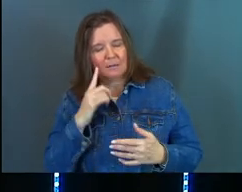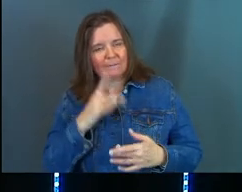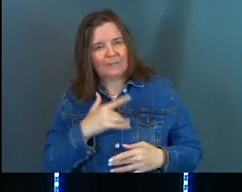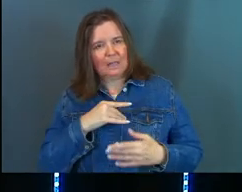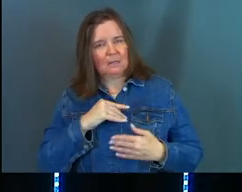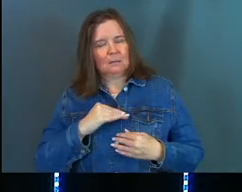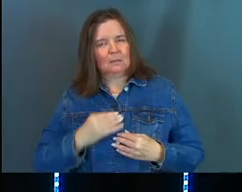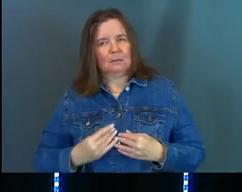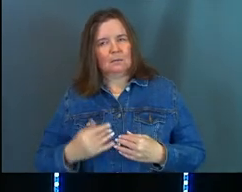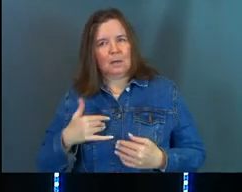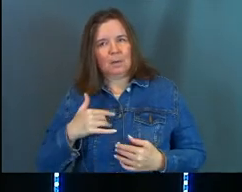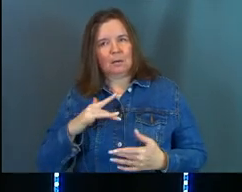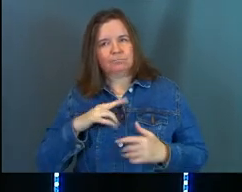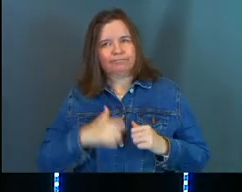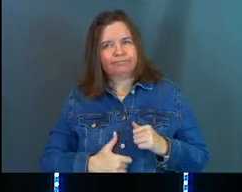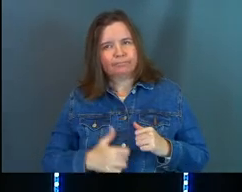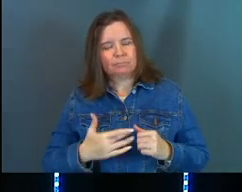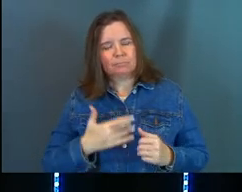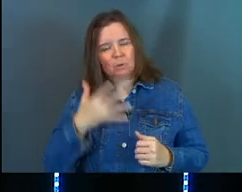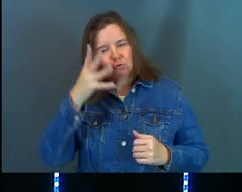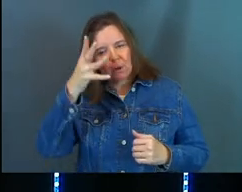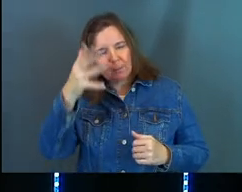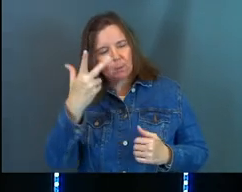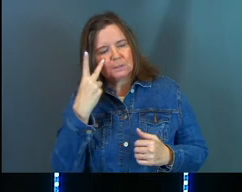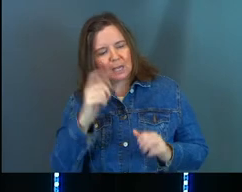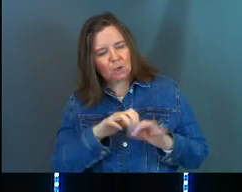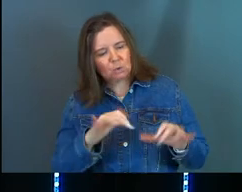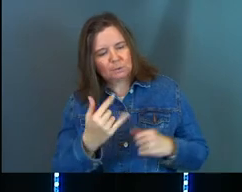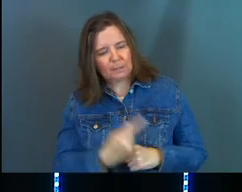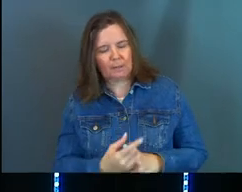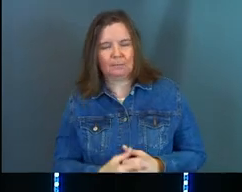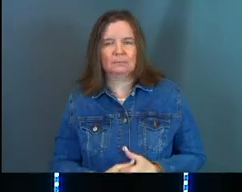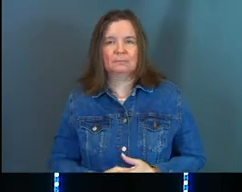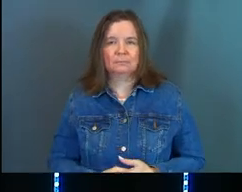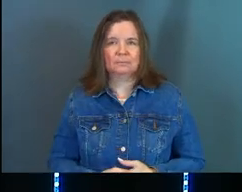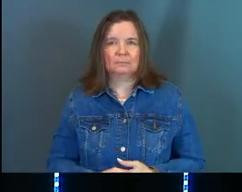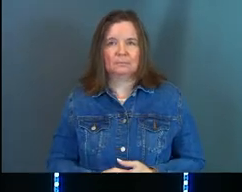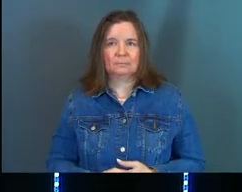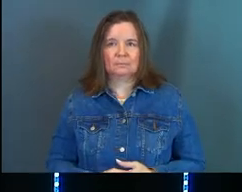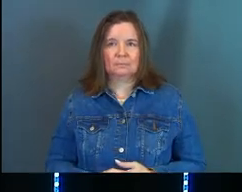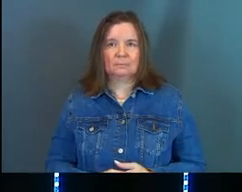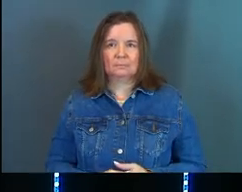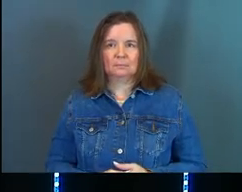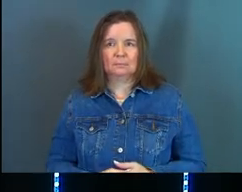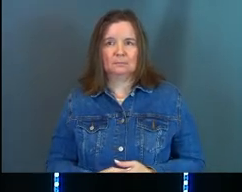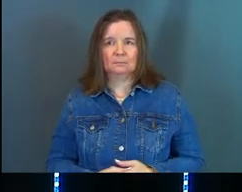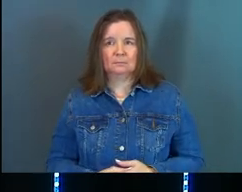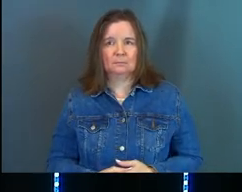things up about your loss of Grandpa, and I just wanted to see how you're doing today.